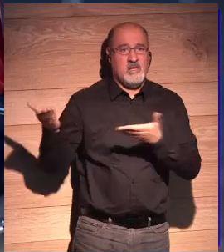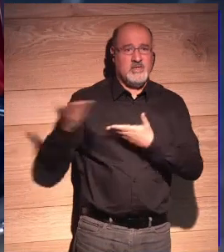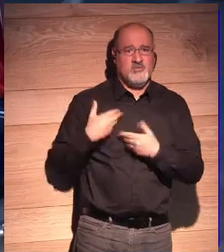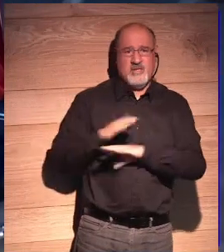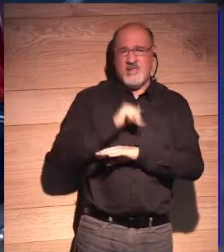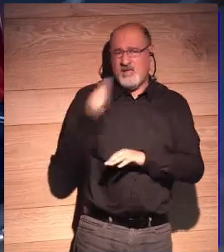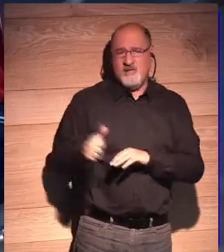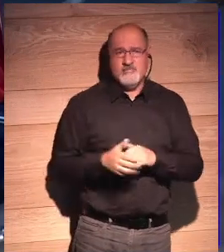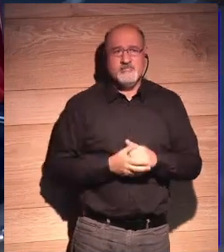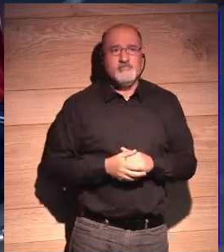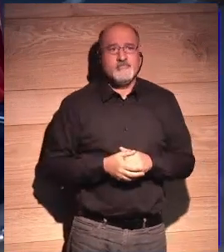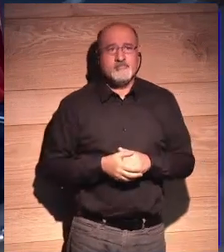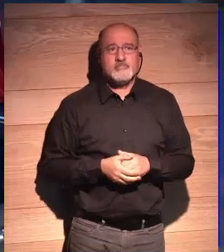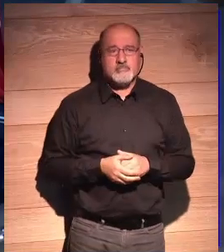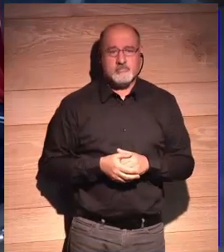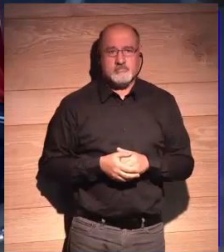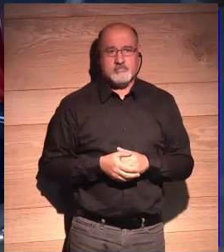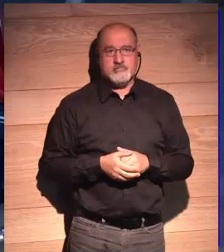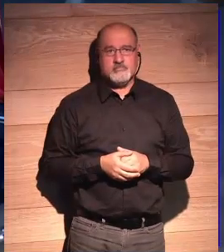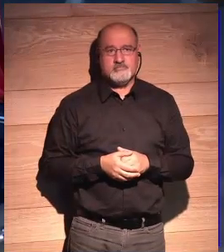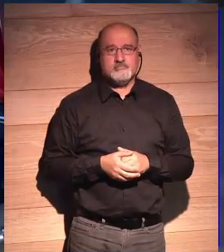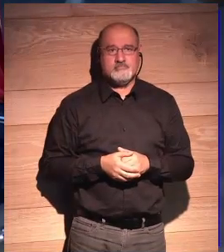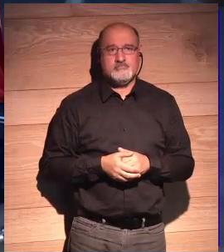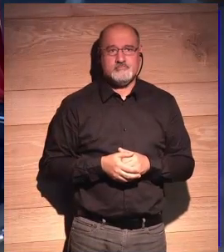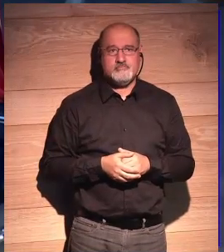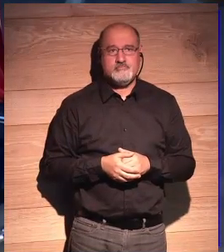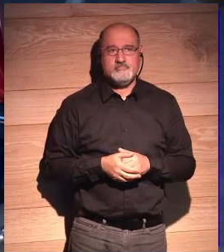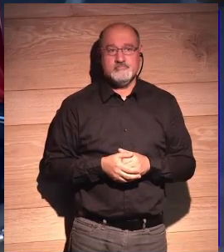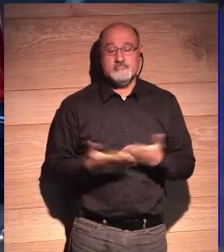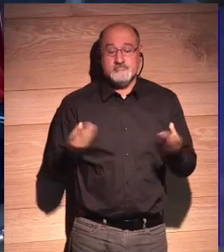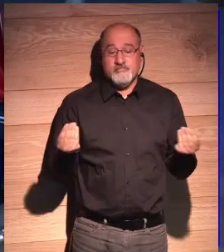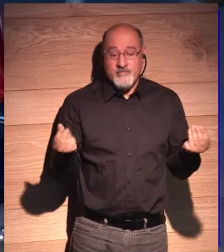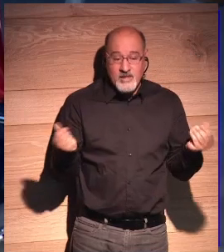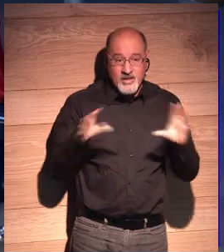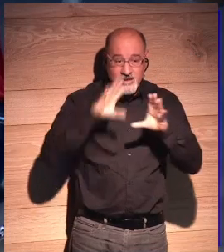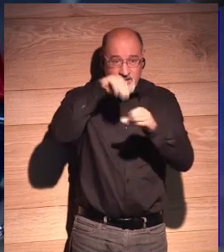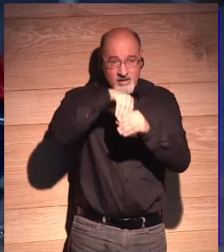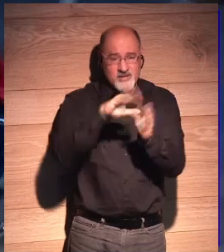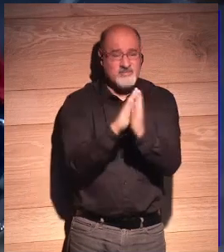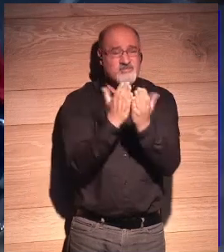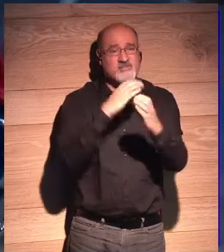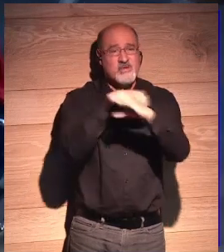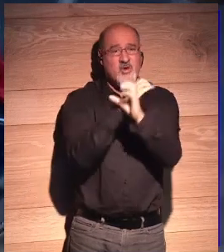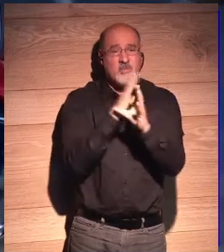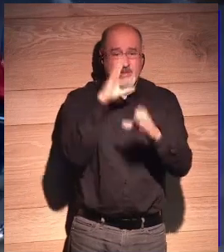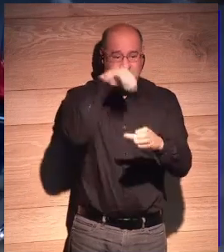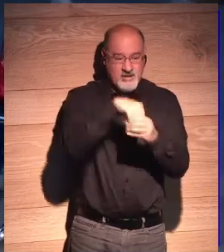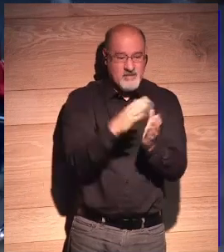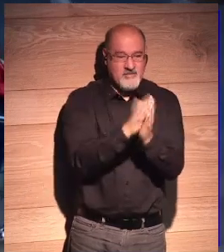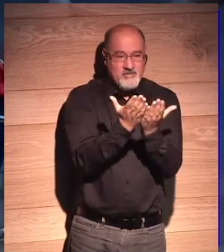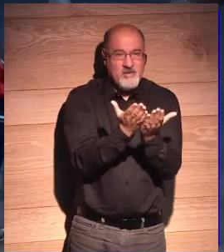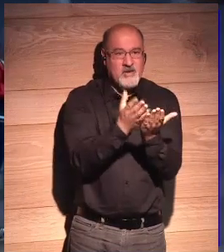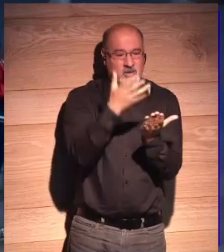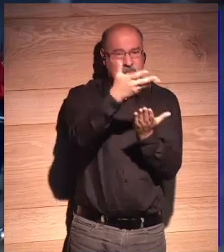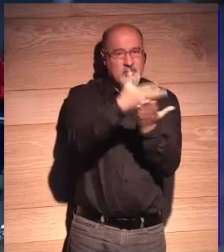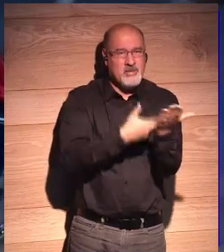whole appeal of the medium, is that you are absolutely like the fascist dictator over this little piece